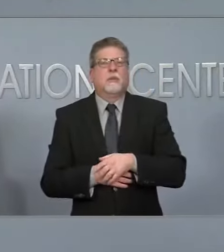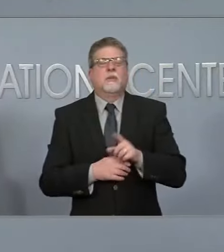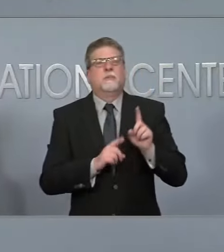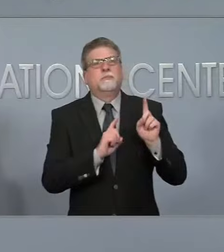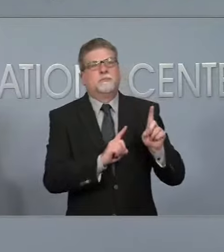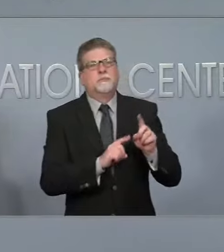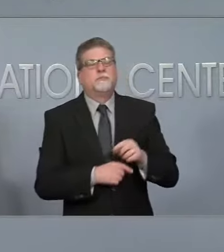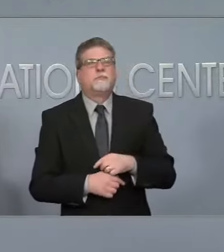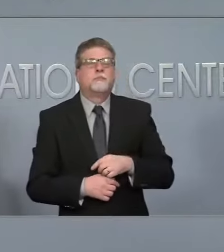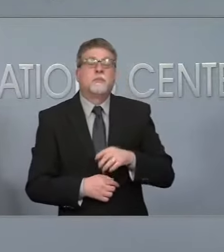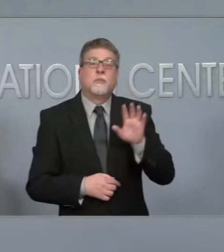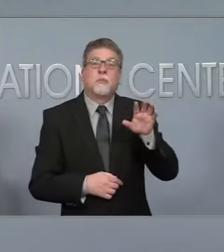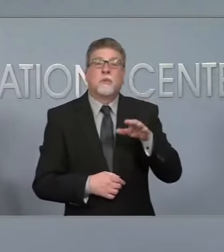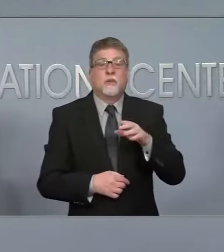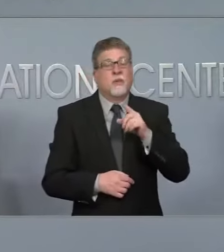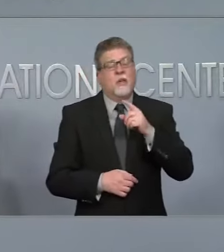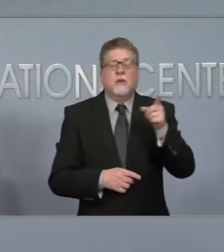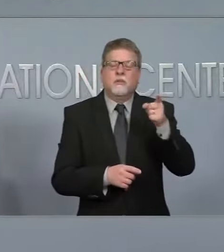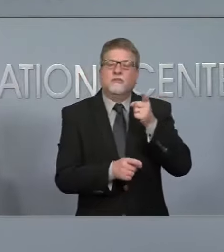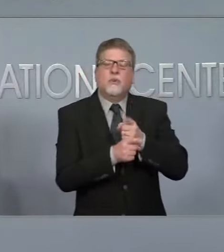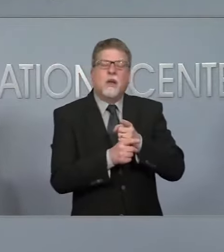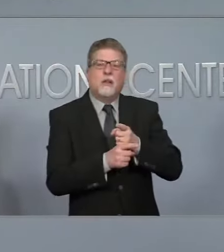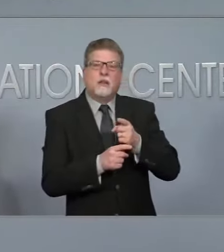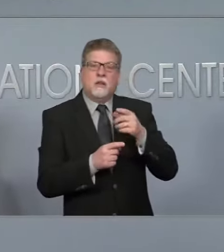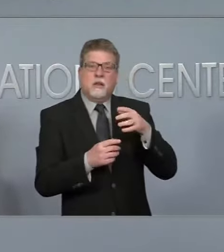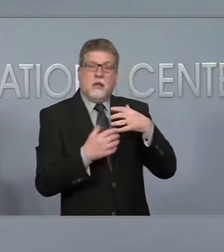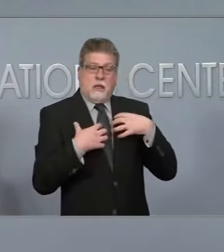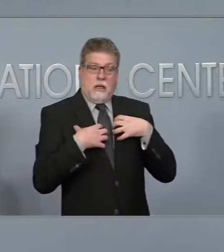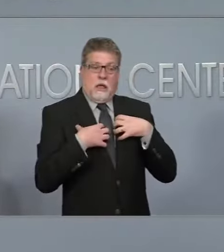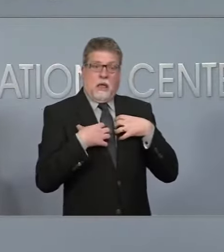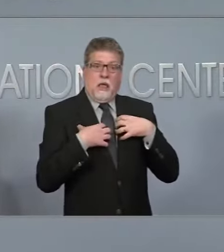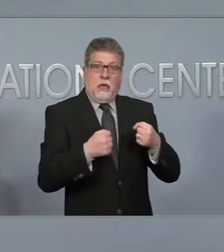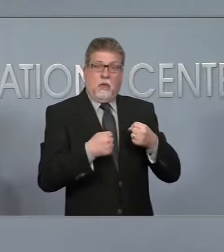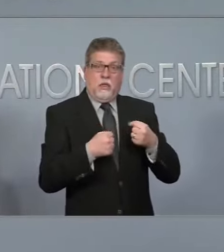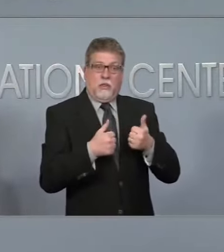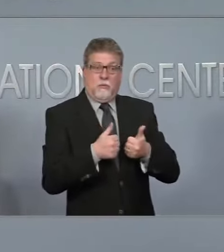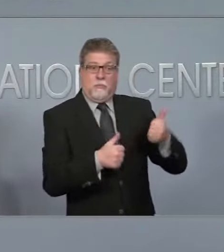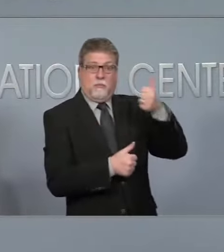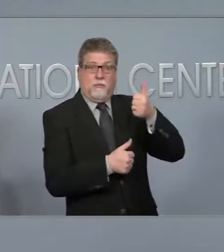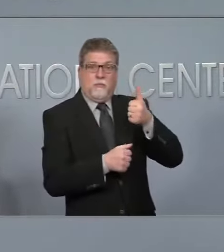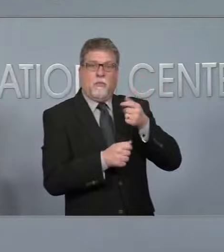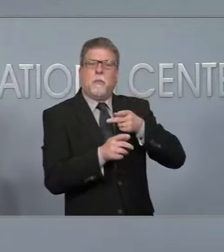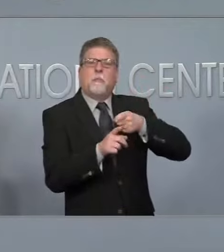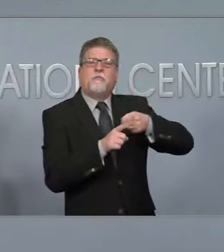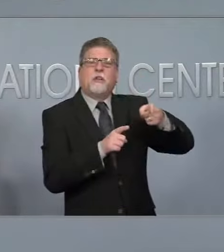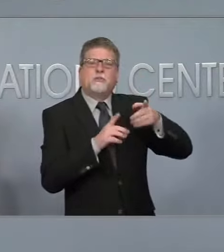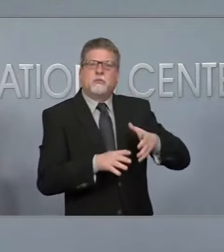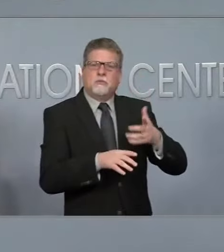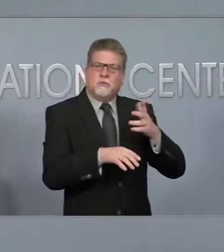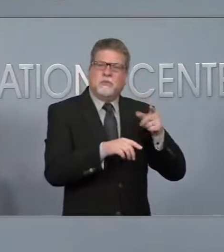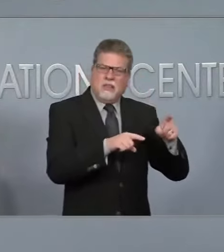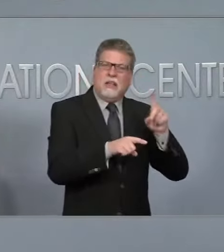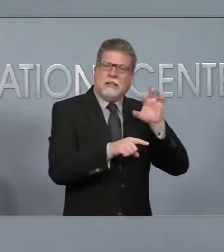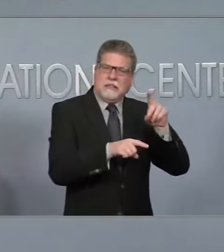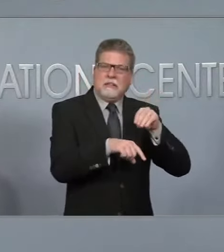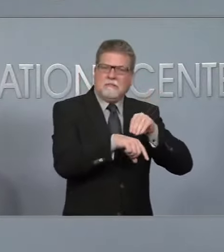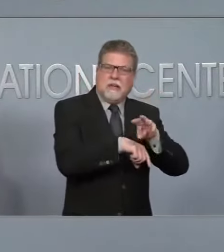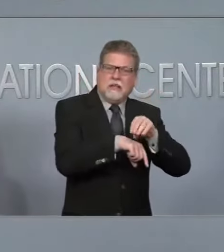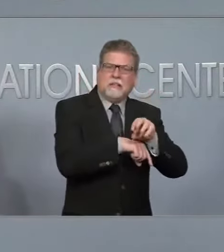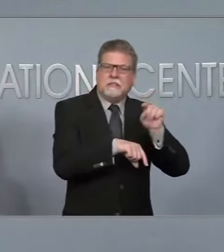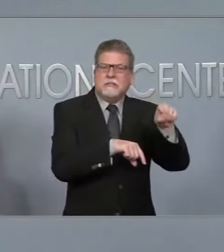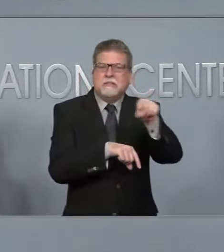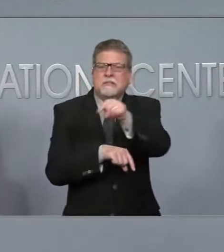making recommendations to school boards all along. And in fact, the toolkit has been very detailed